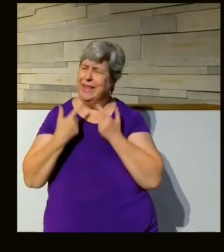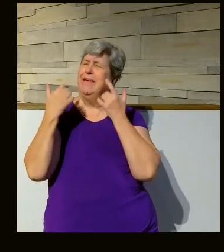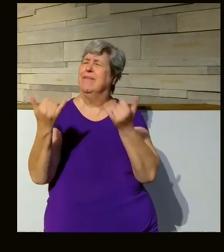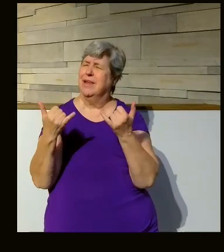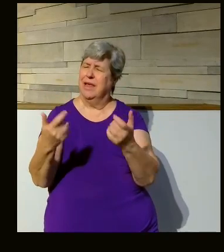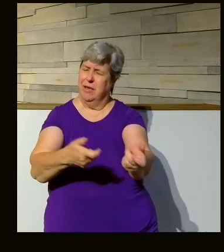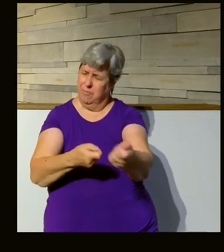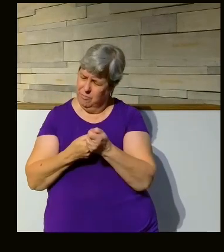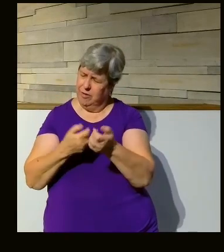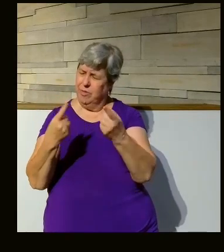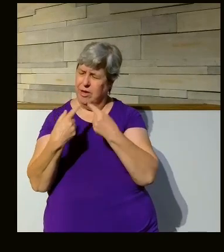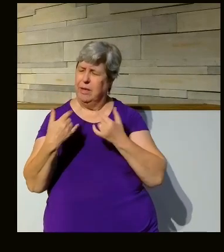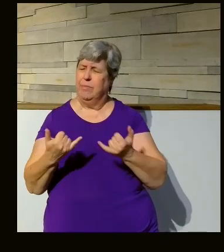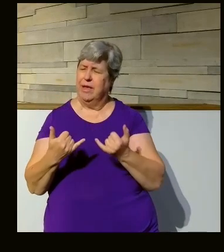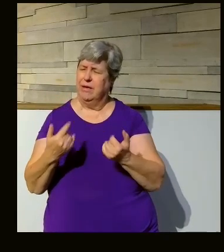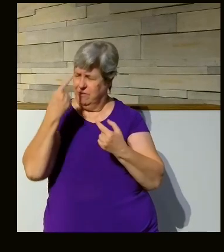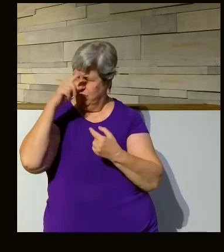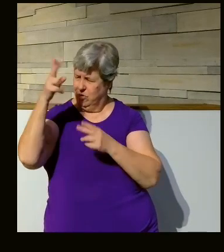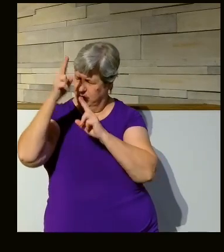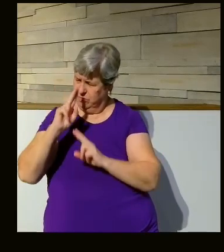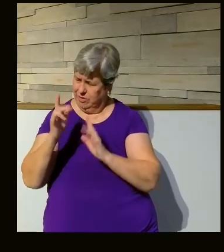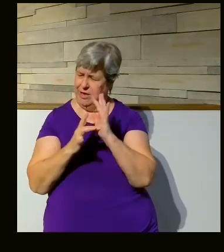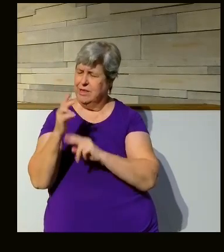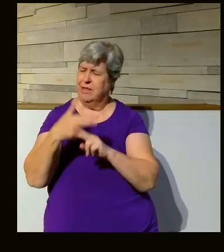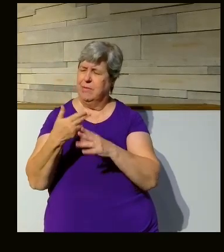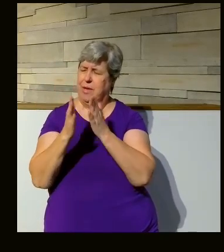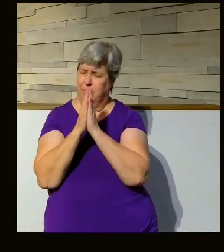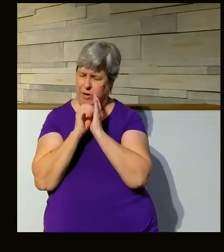now. For your glory, in Jesus' name I pray. Amen.